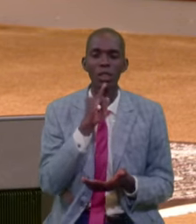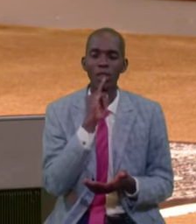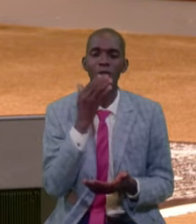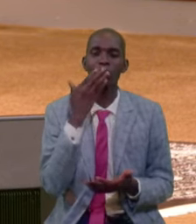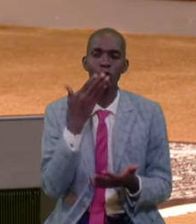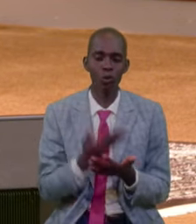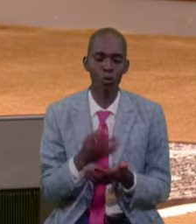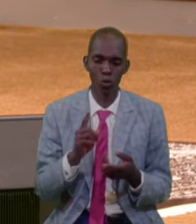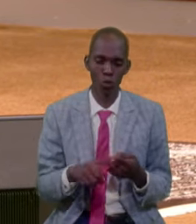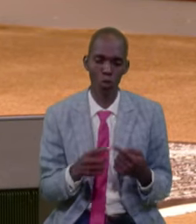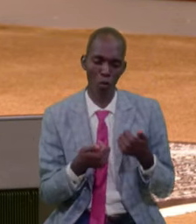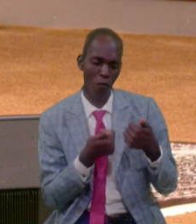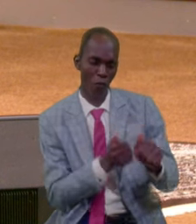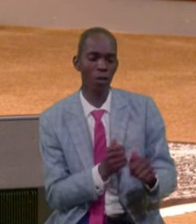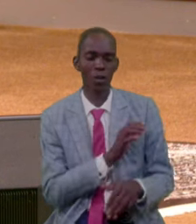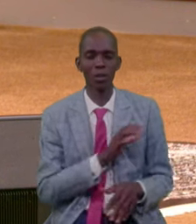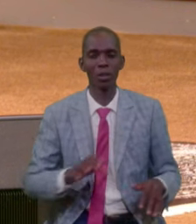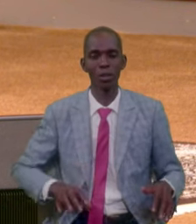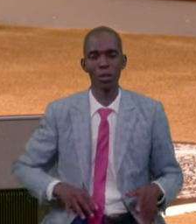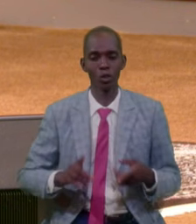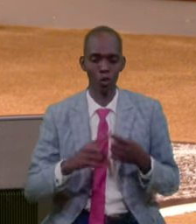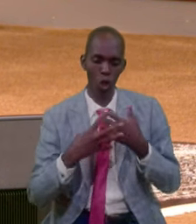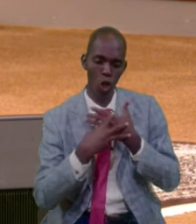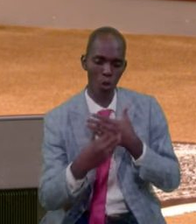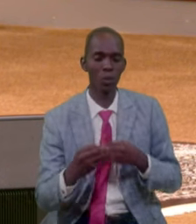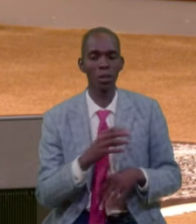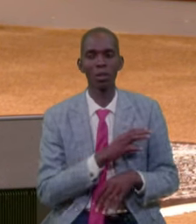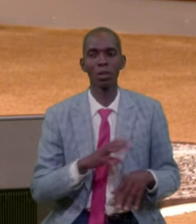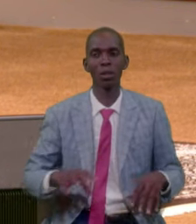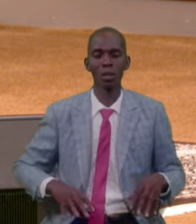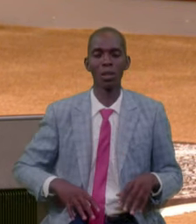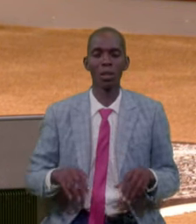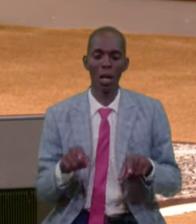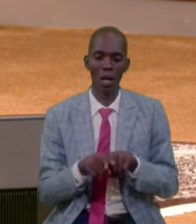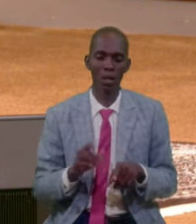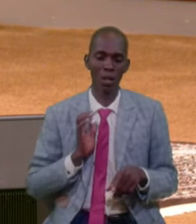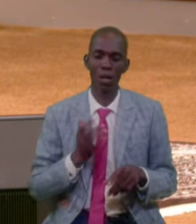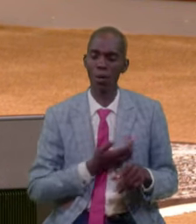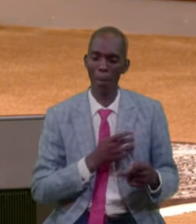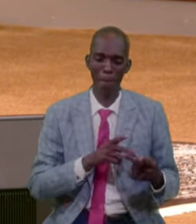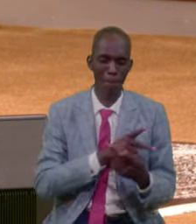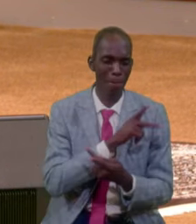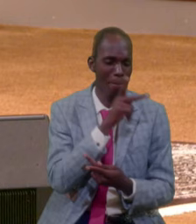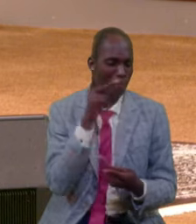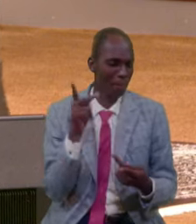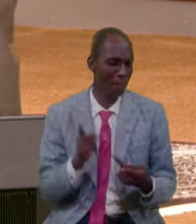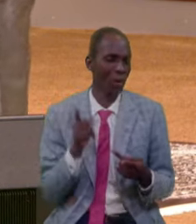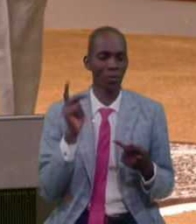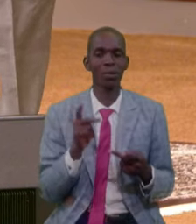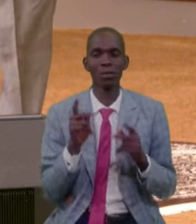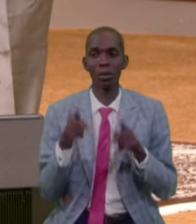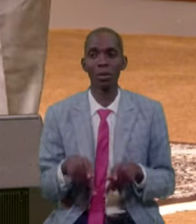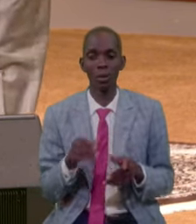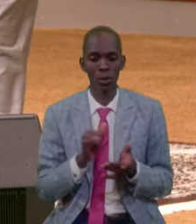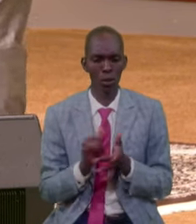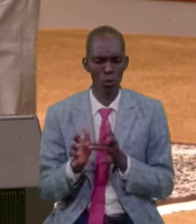a model, as an example, as a perfect pattern, that he will not shrink